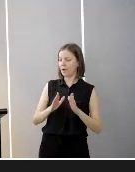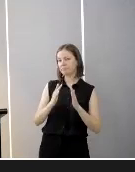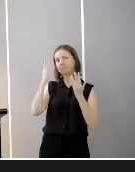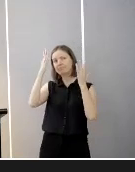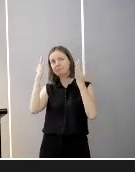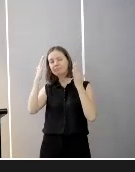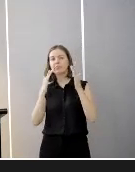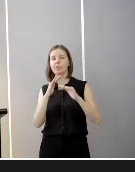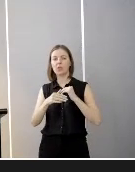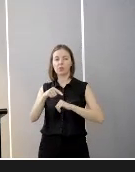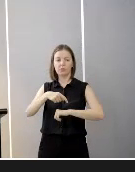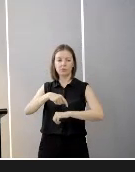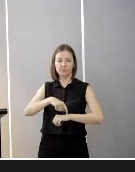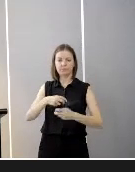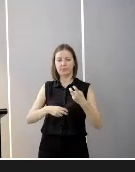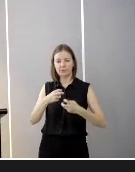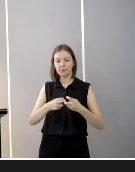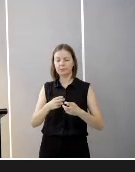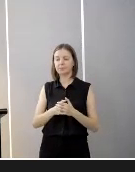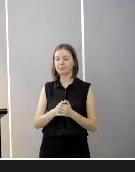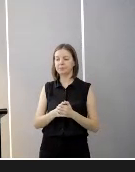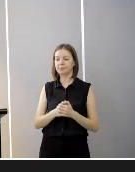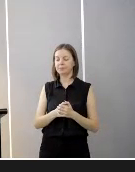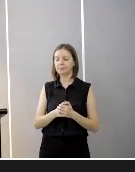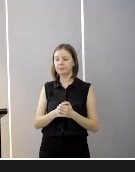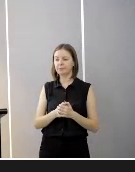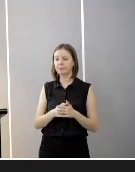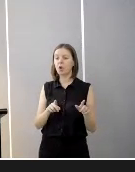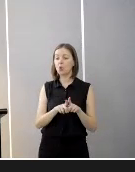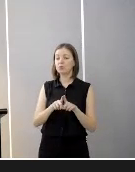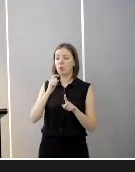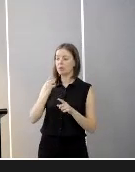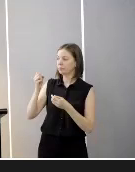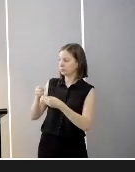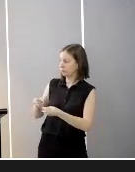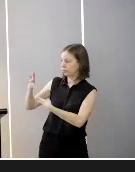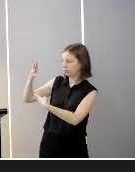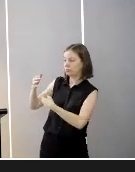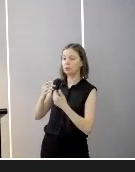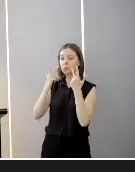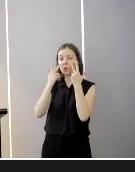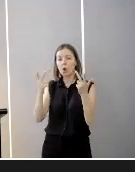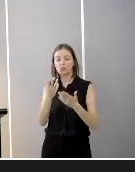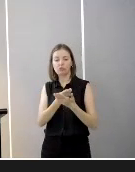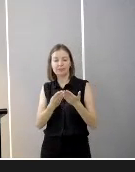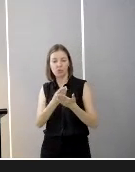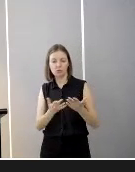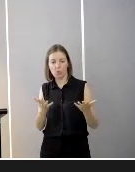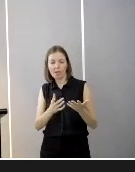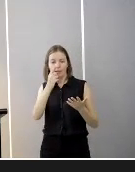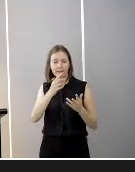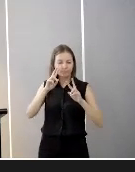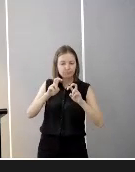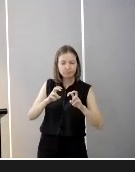these problems. And I'll also close with some resources that people can access for more